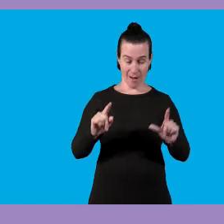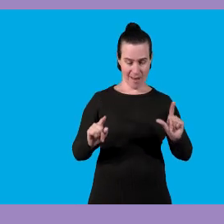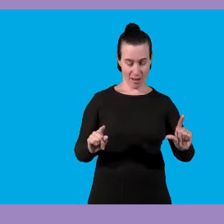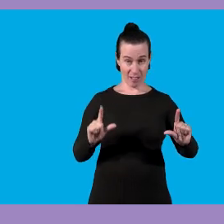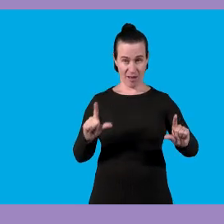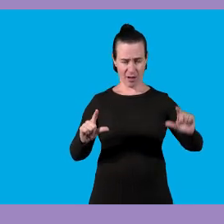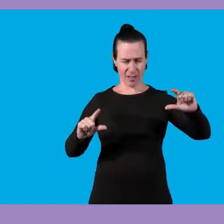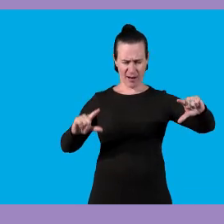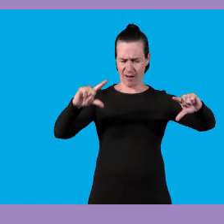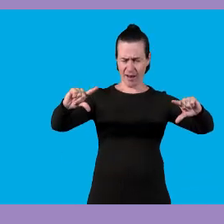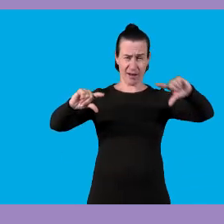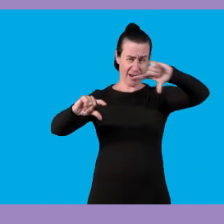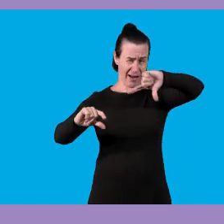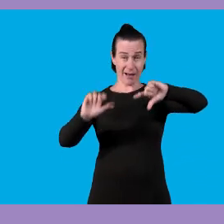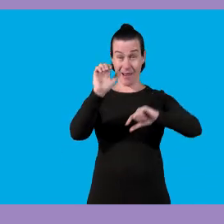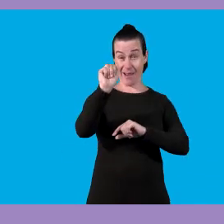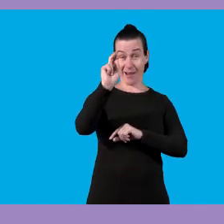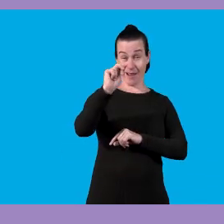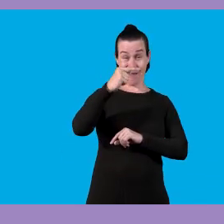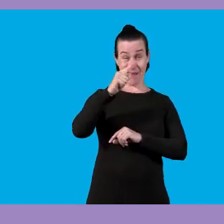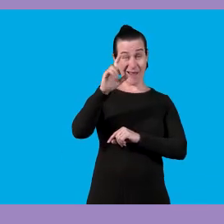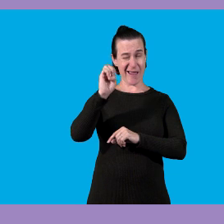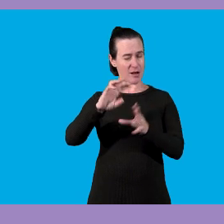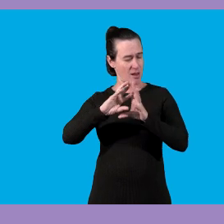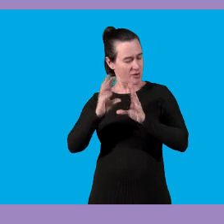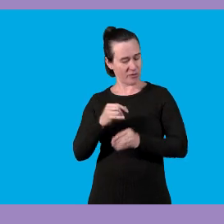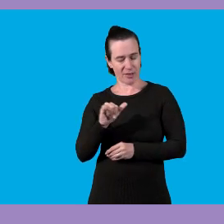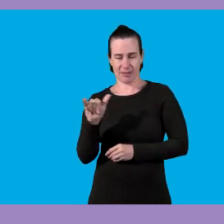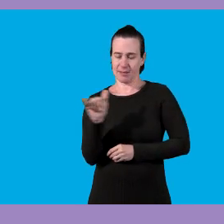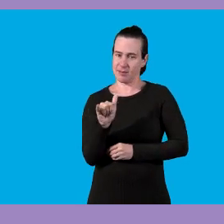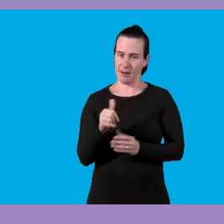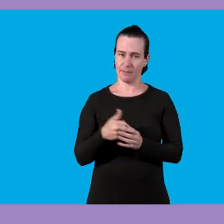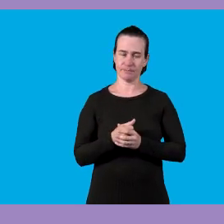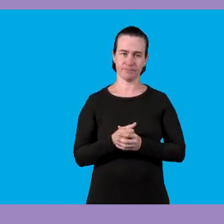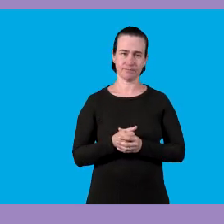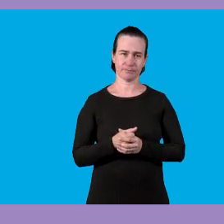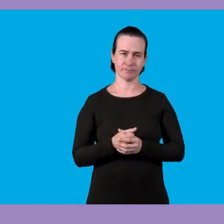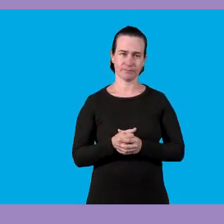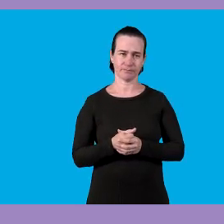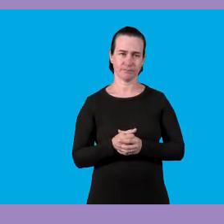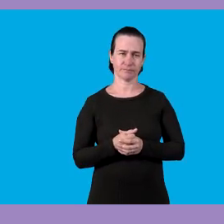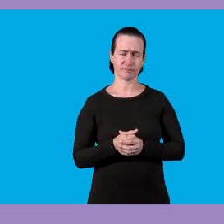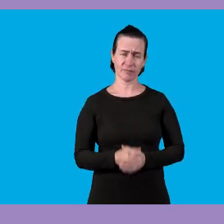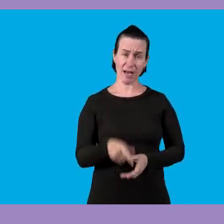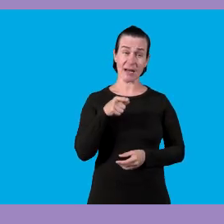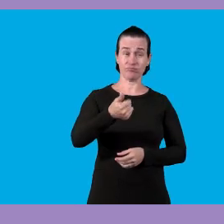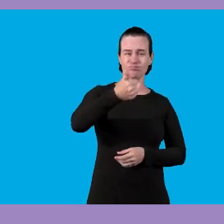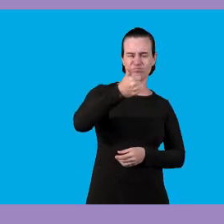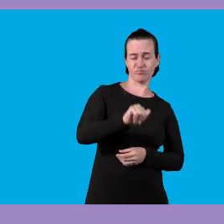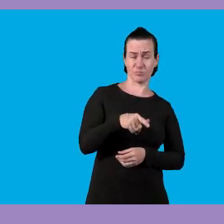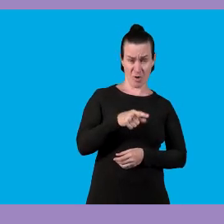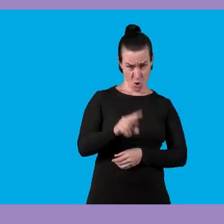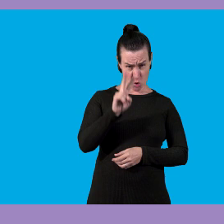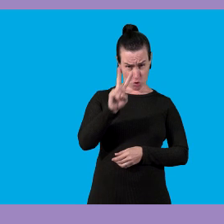equal. Therefore, that says to us, let's read the question, are the two pentagons similar or not?